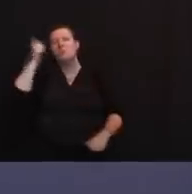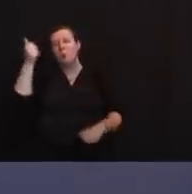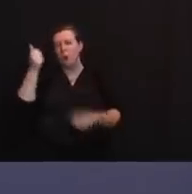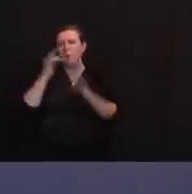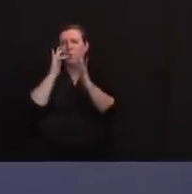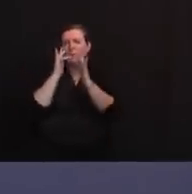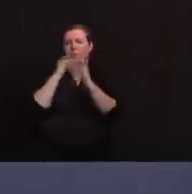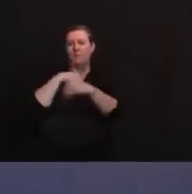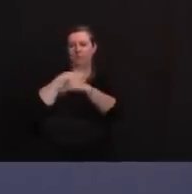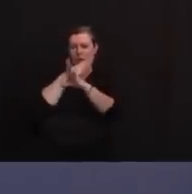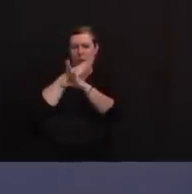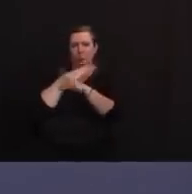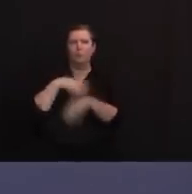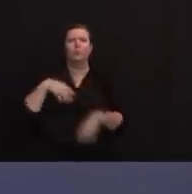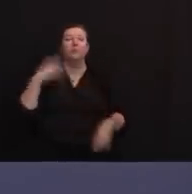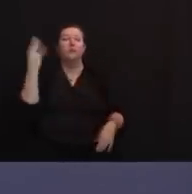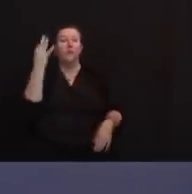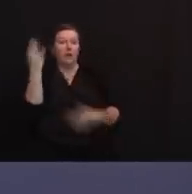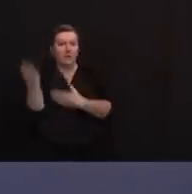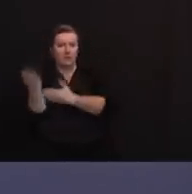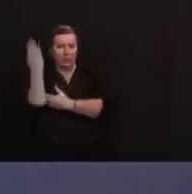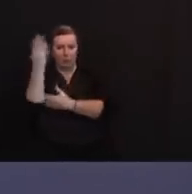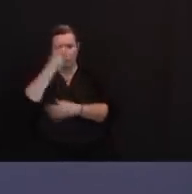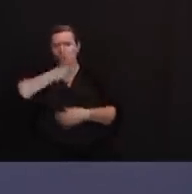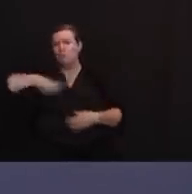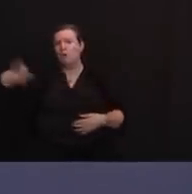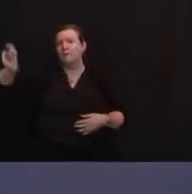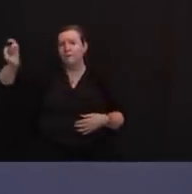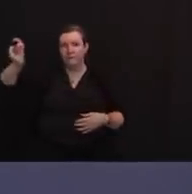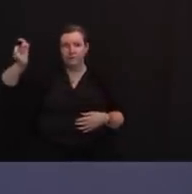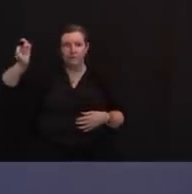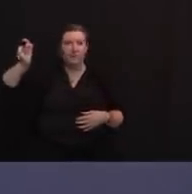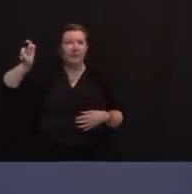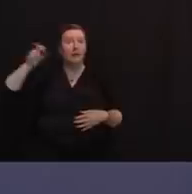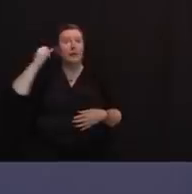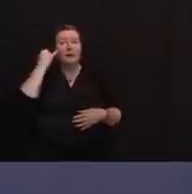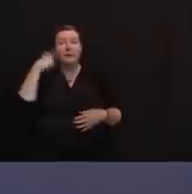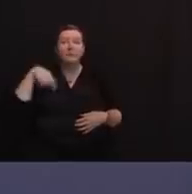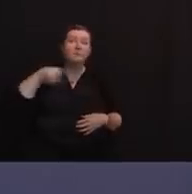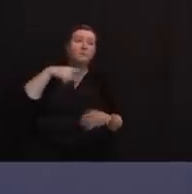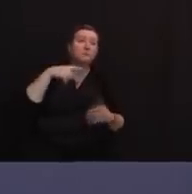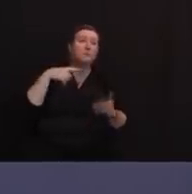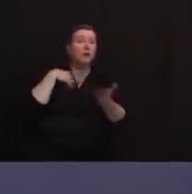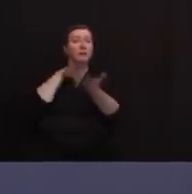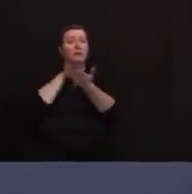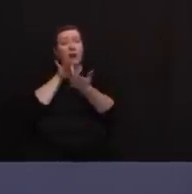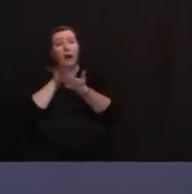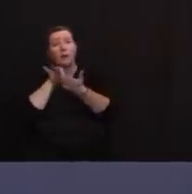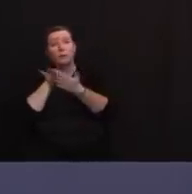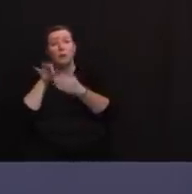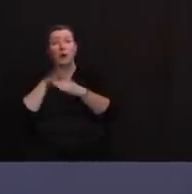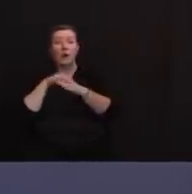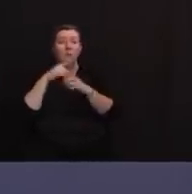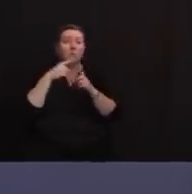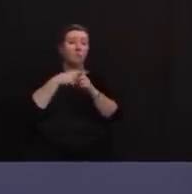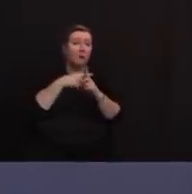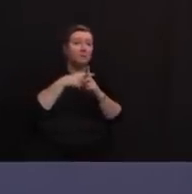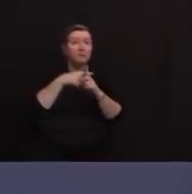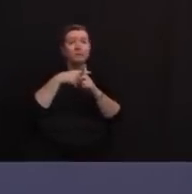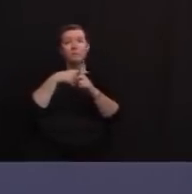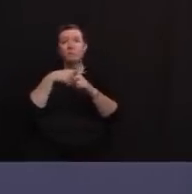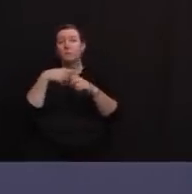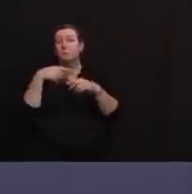at least Friday morning. We may have the numbers by then. If we do, Judy and I will present them to you in any